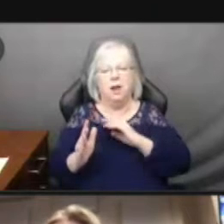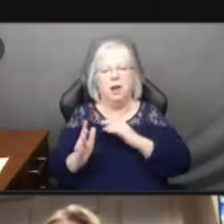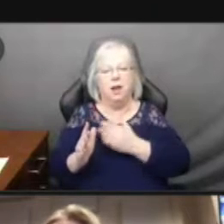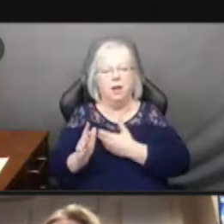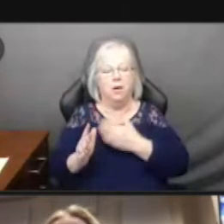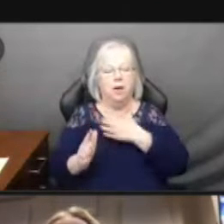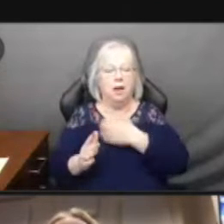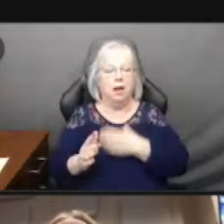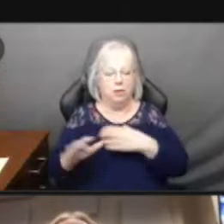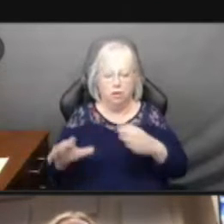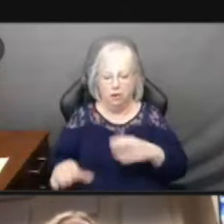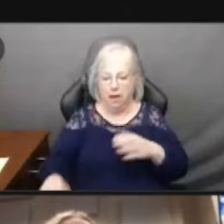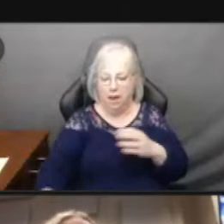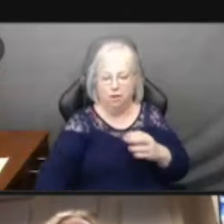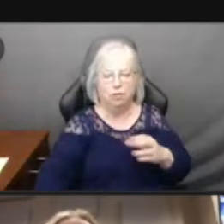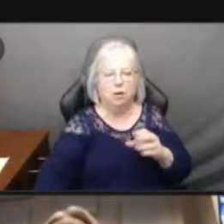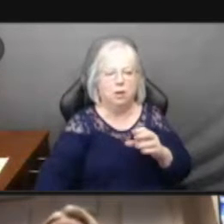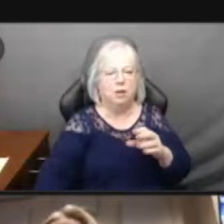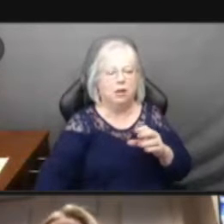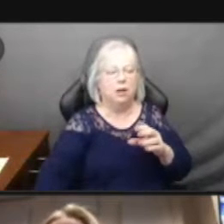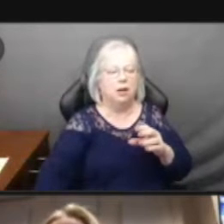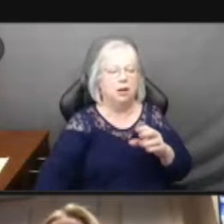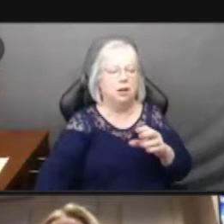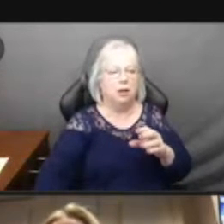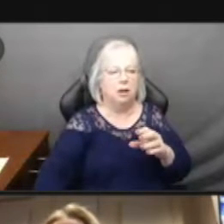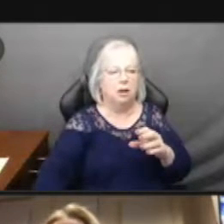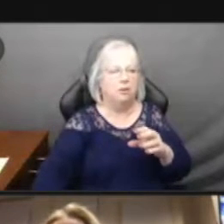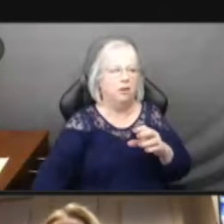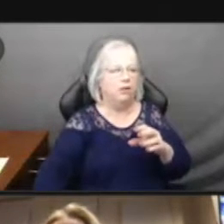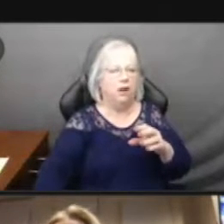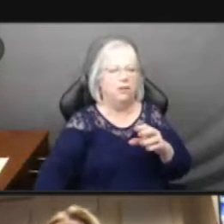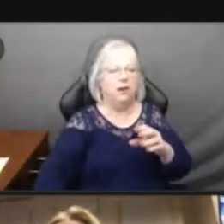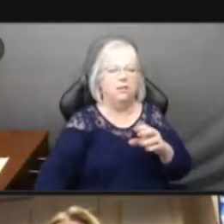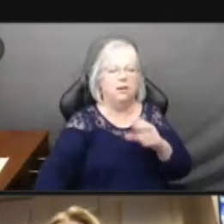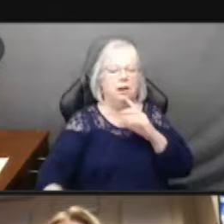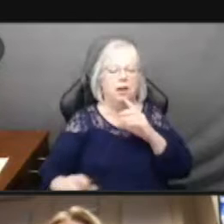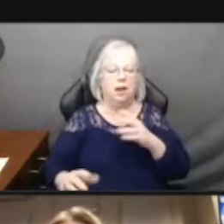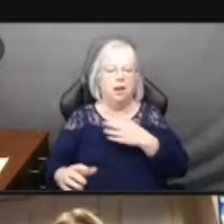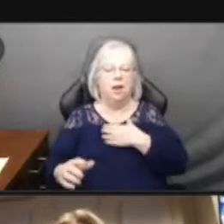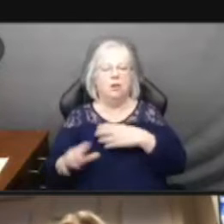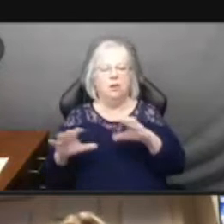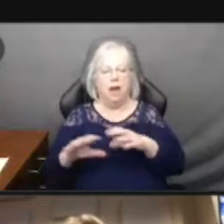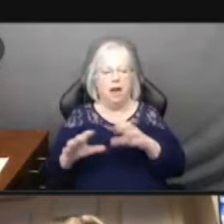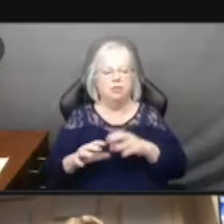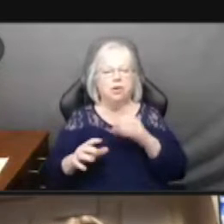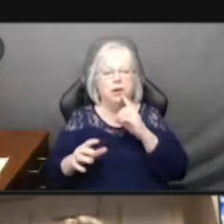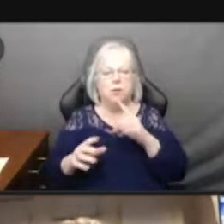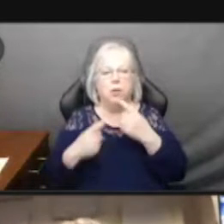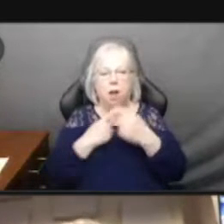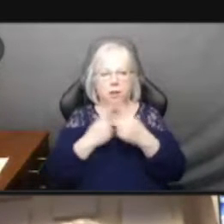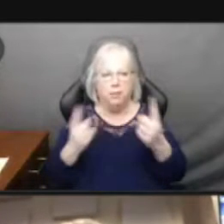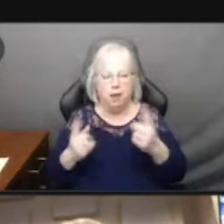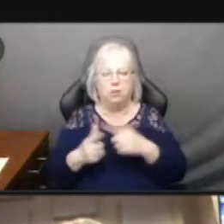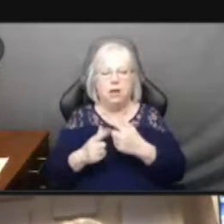Hunger Action Month proclamation, and then immediately following that, we will